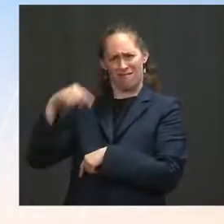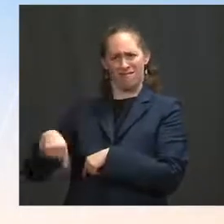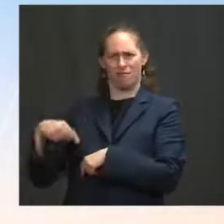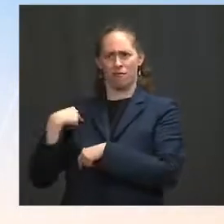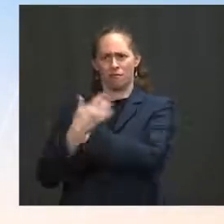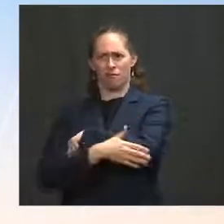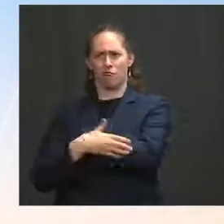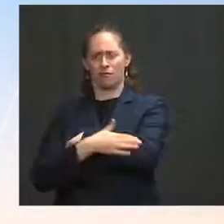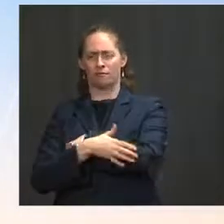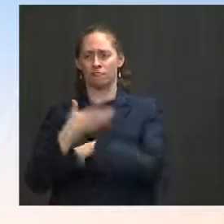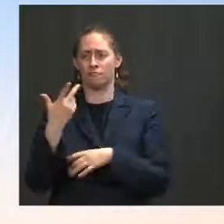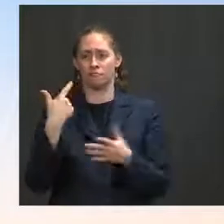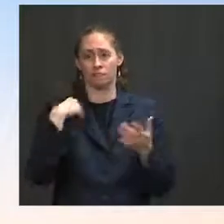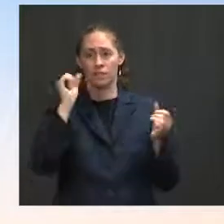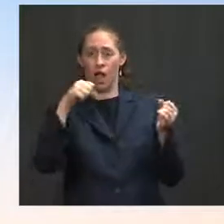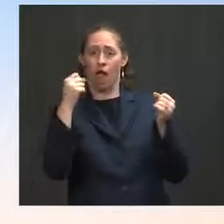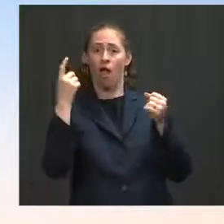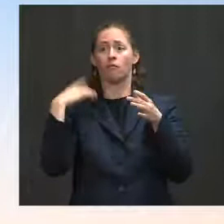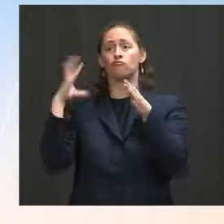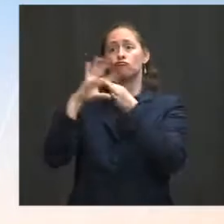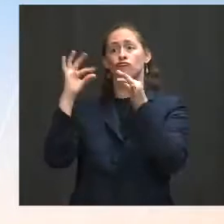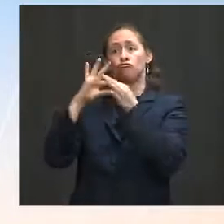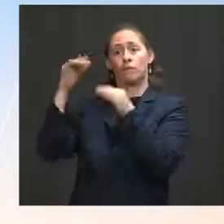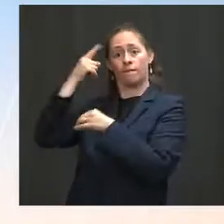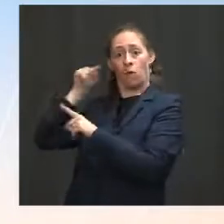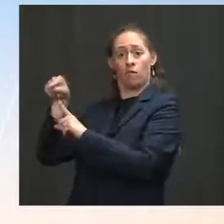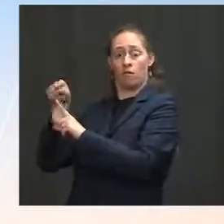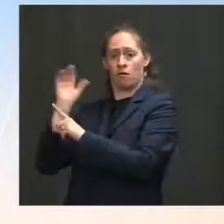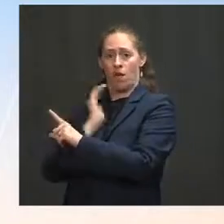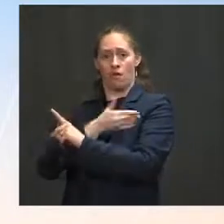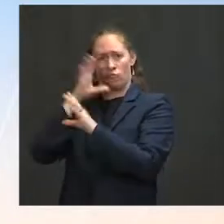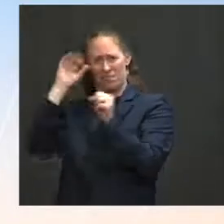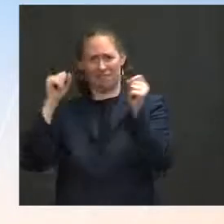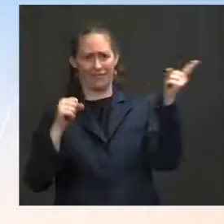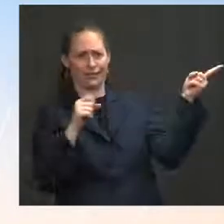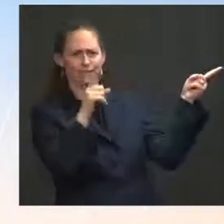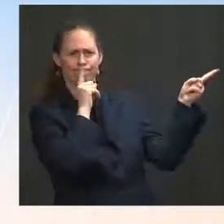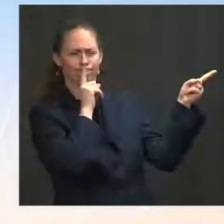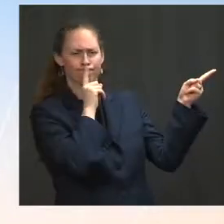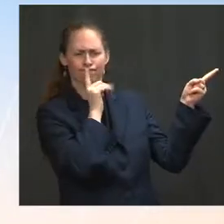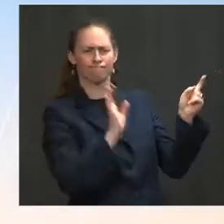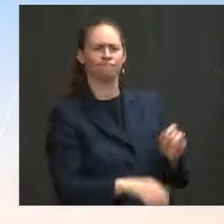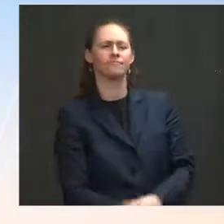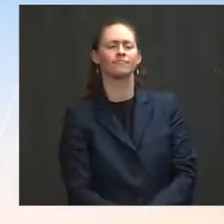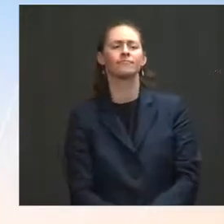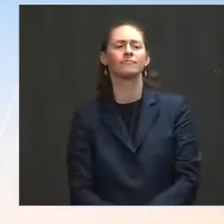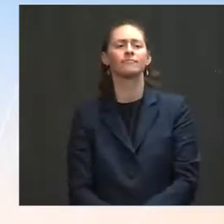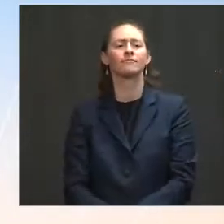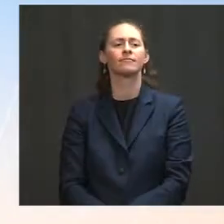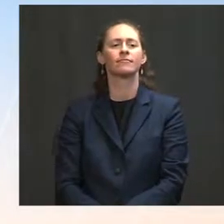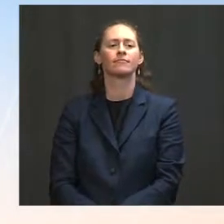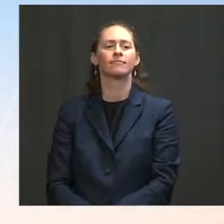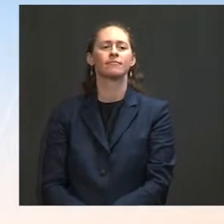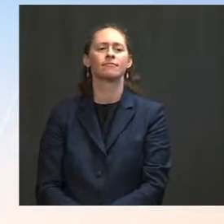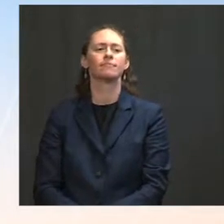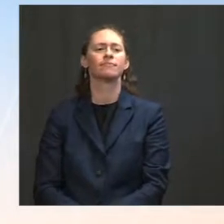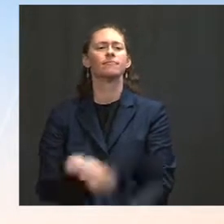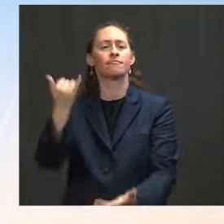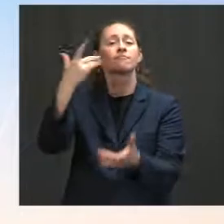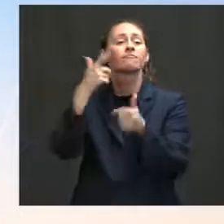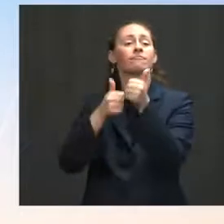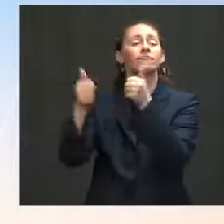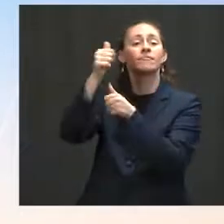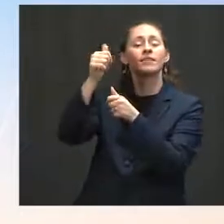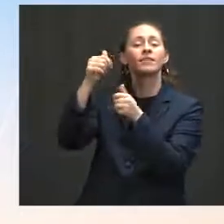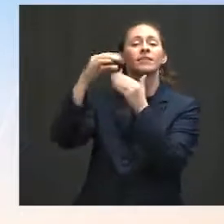ahead. So you've talked about the visit of Chancellor Merkel coming on Thursday. To what extent will President